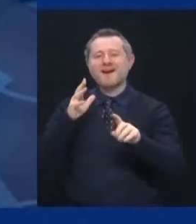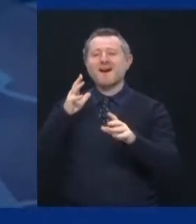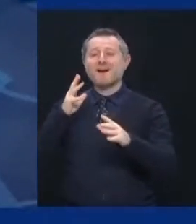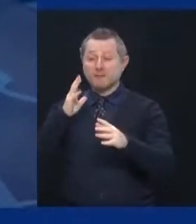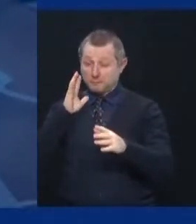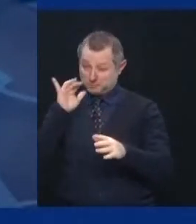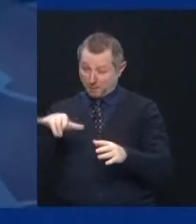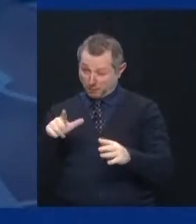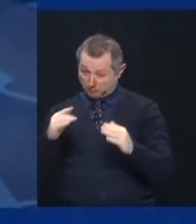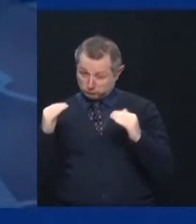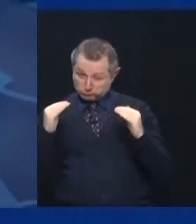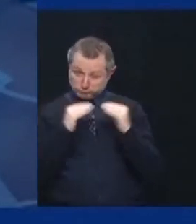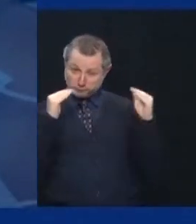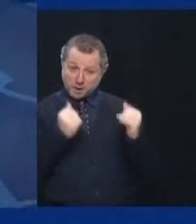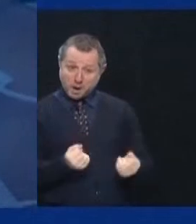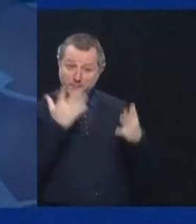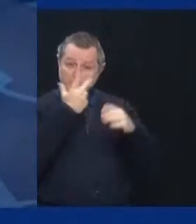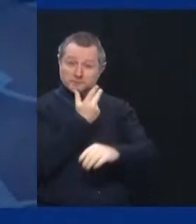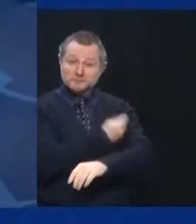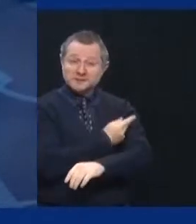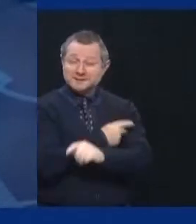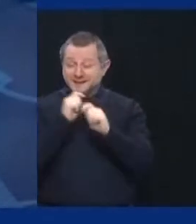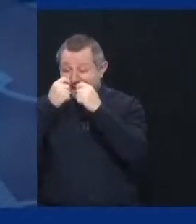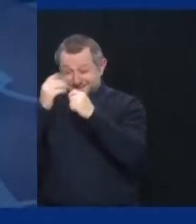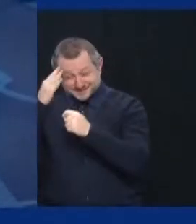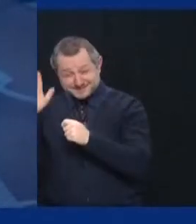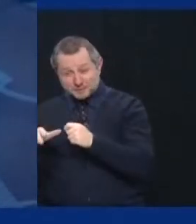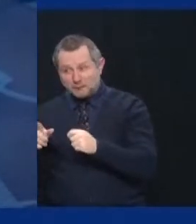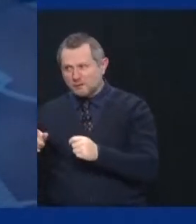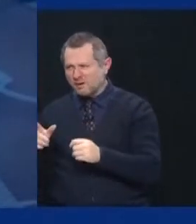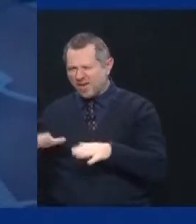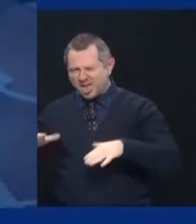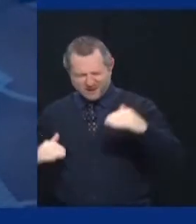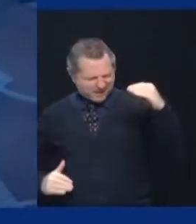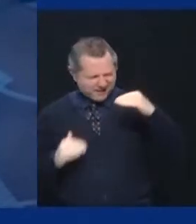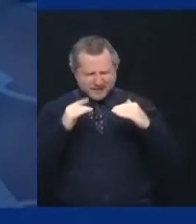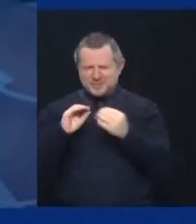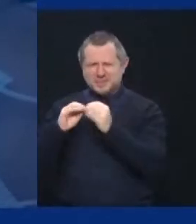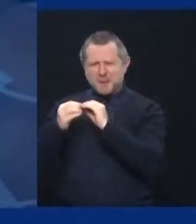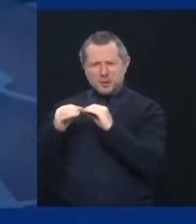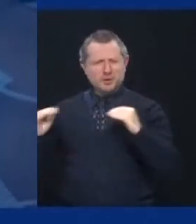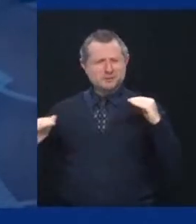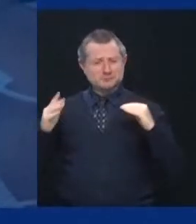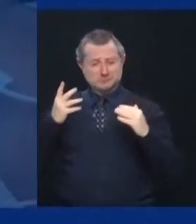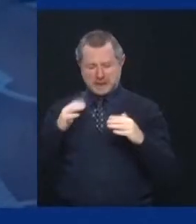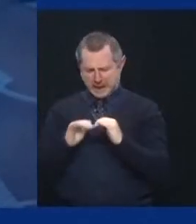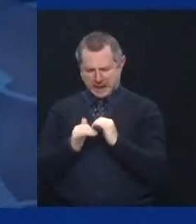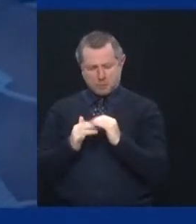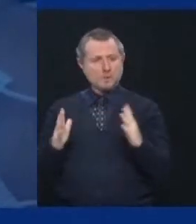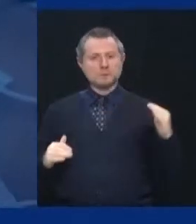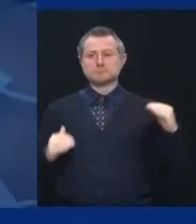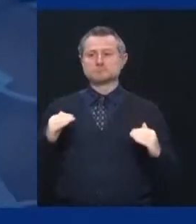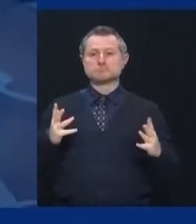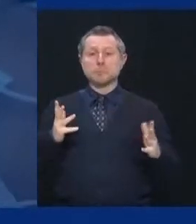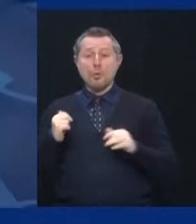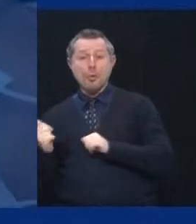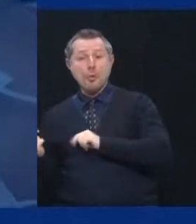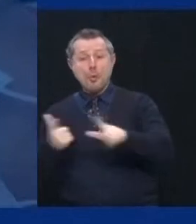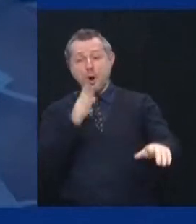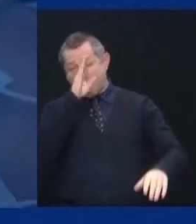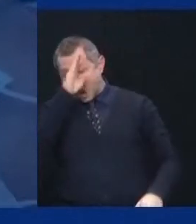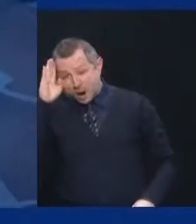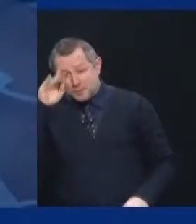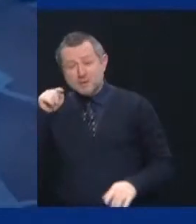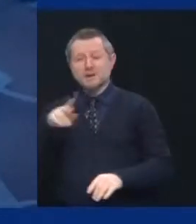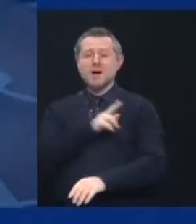required for the vaccination. We haven't done that many COVID tests over 10 months. That's with every drugstore, every hospital doing COVID tests.